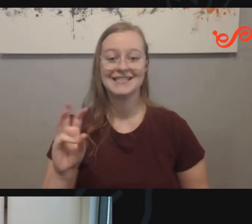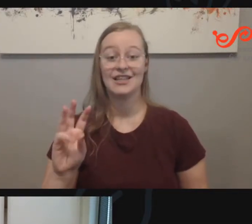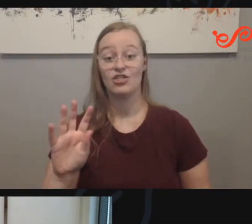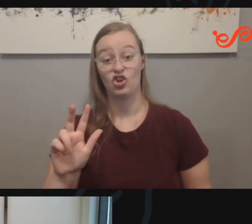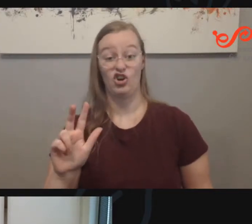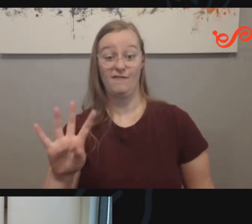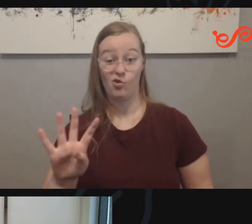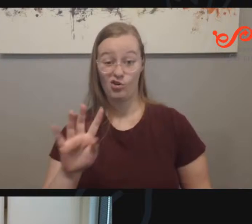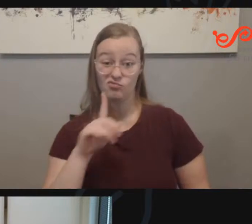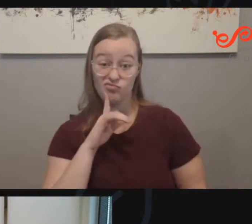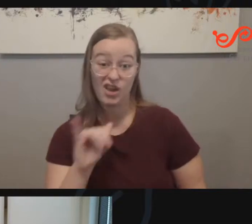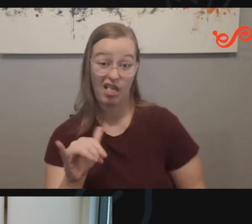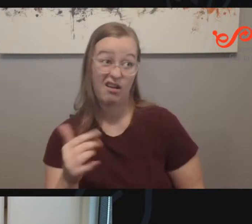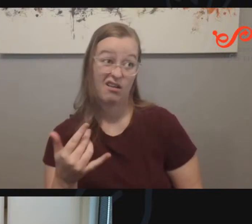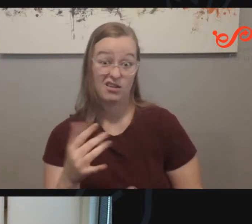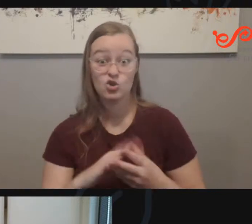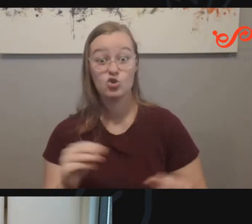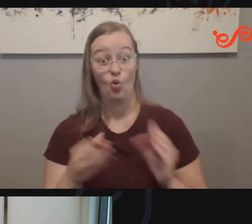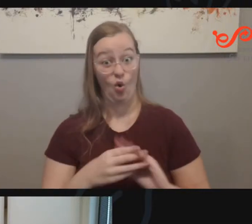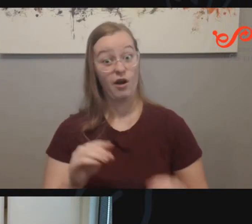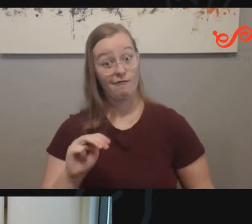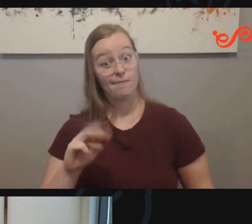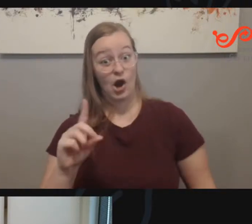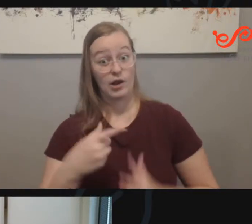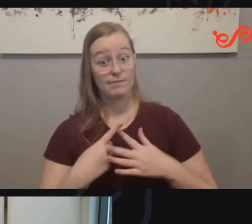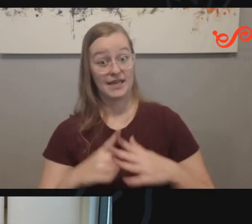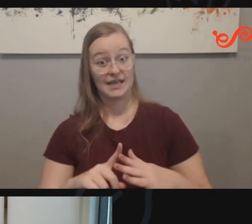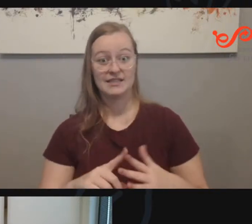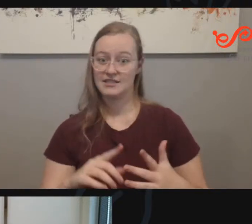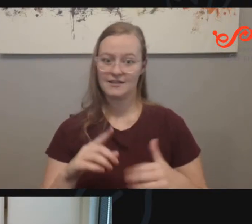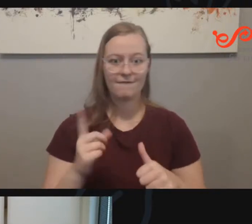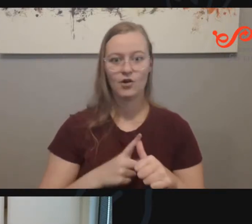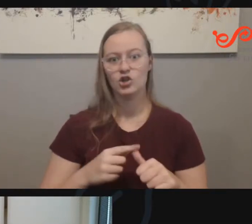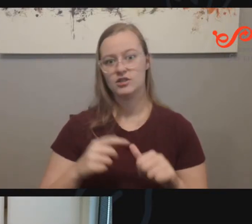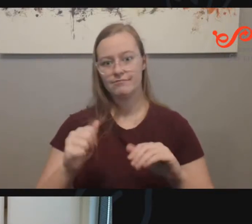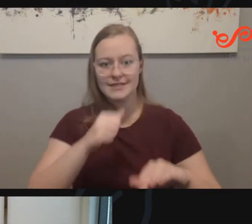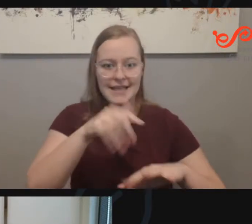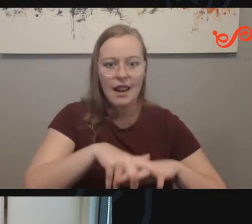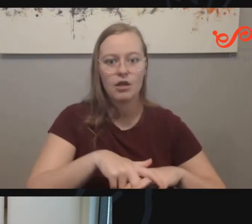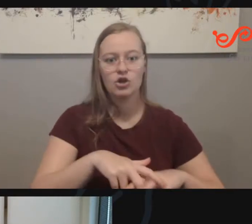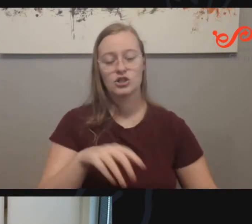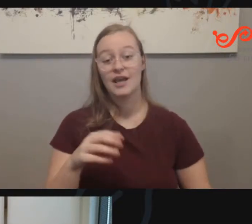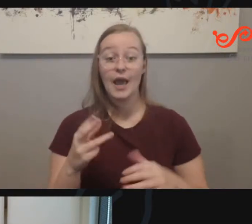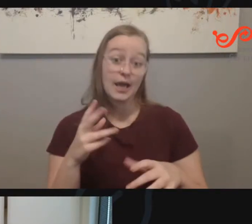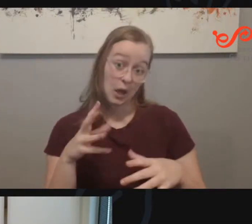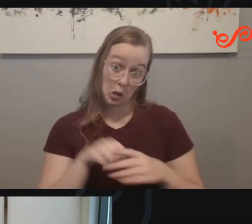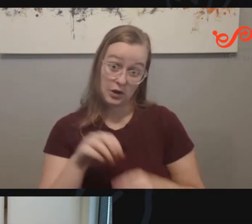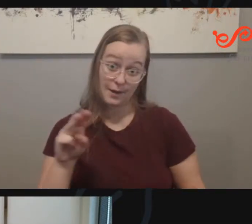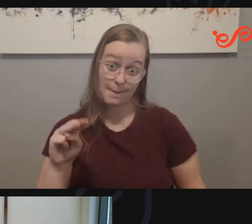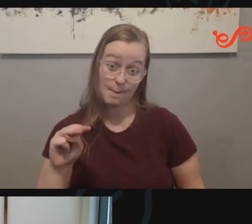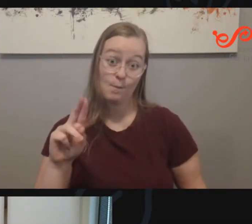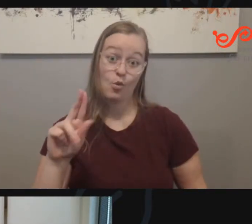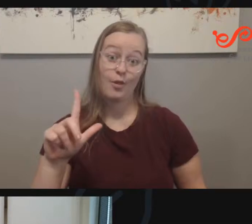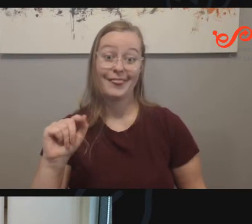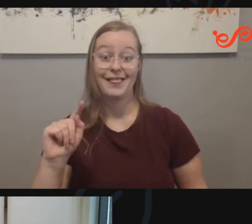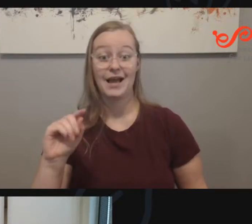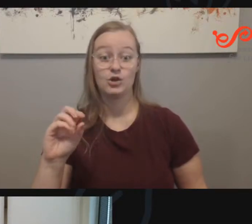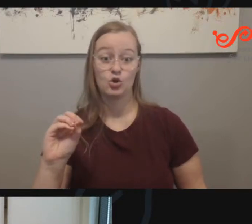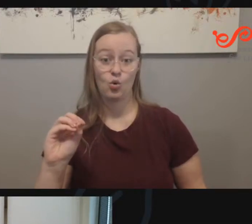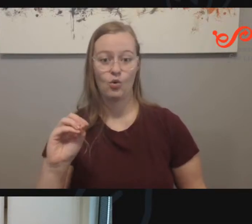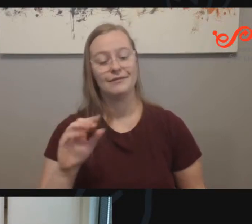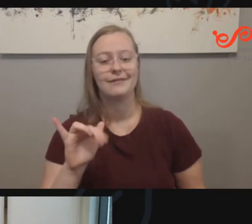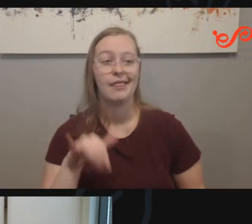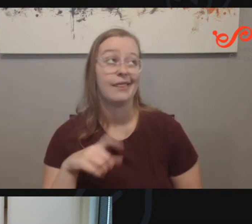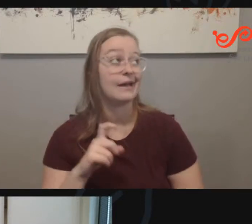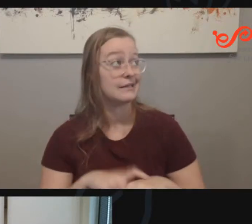Ark and the Dove and the coming of the first settlers, including a mulatto. That time, at least I would have gotten it right.